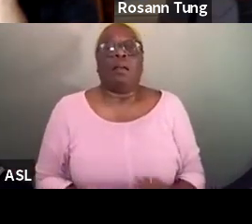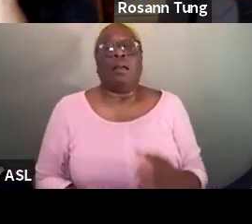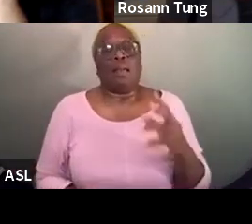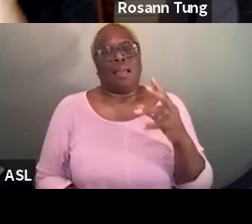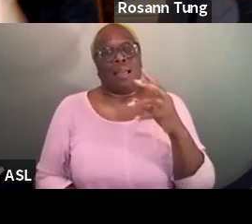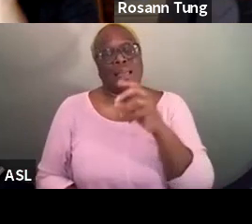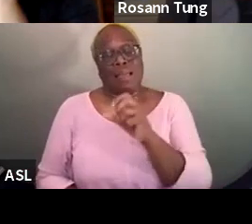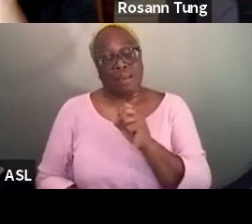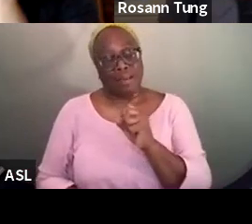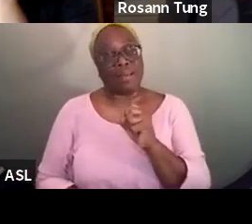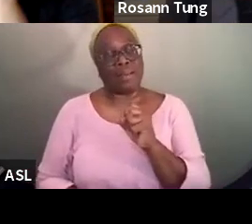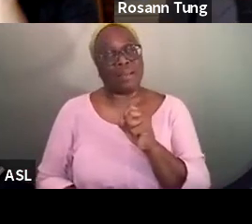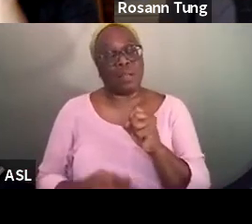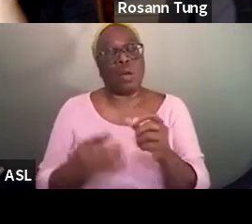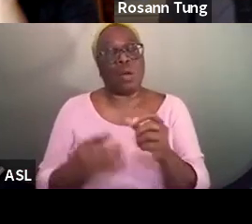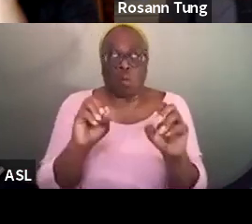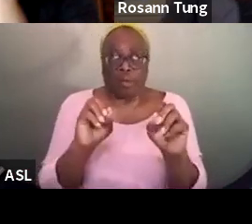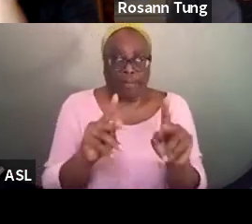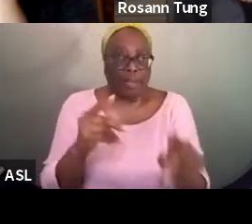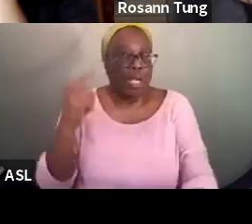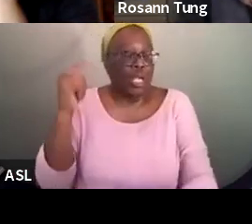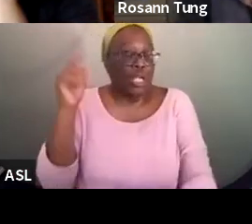if I may, I've heard very clearly